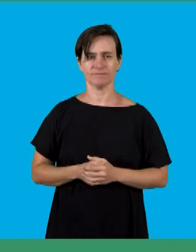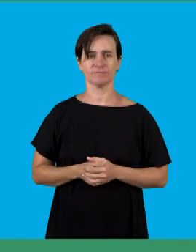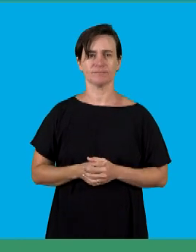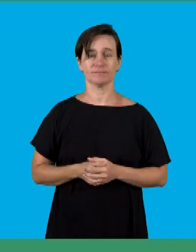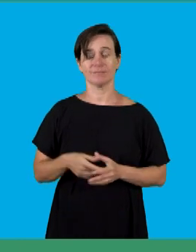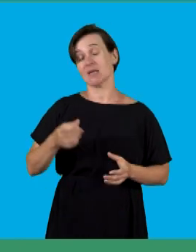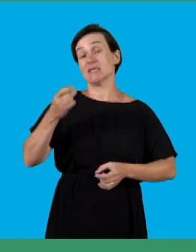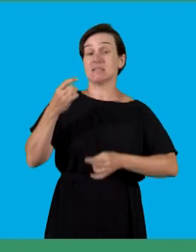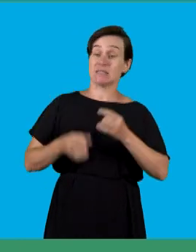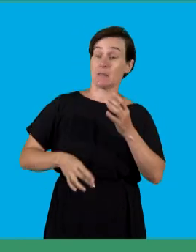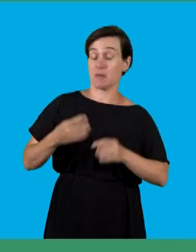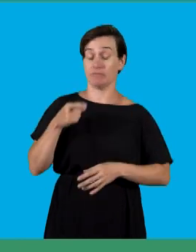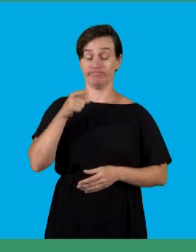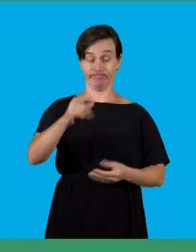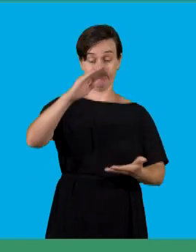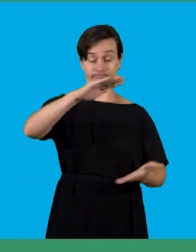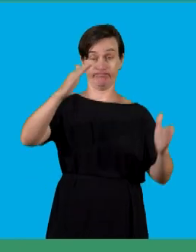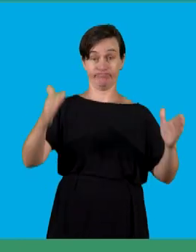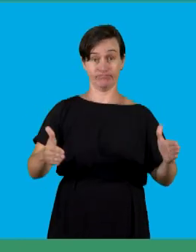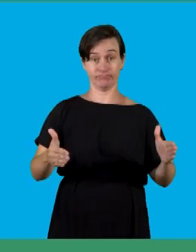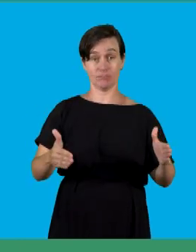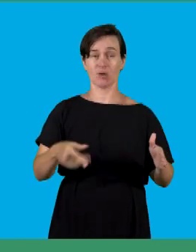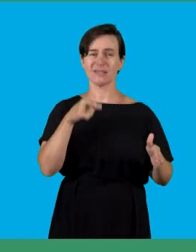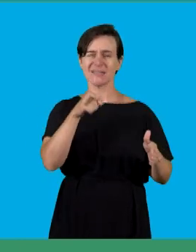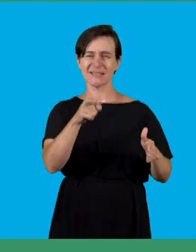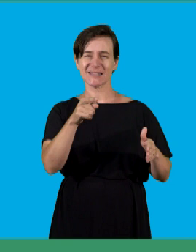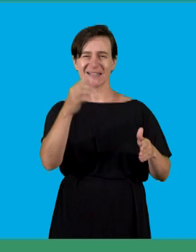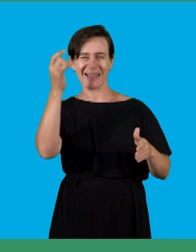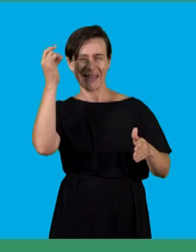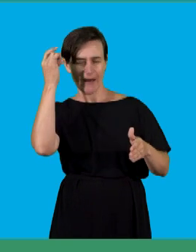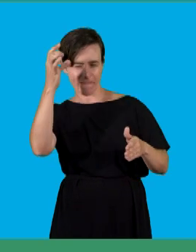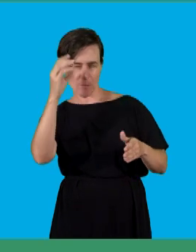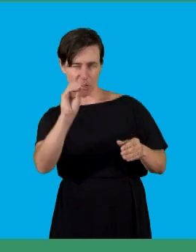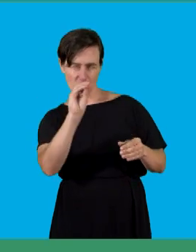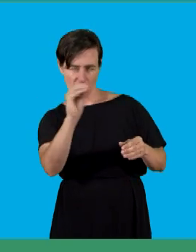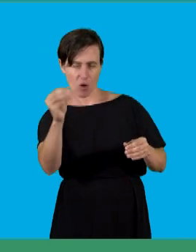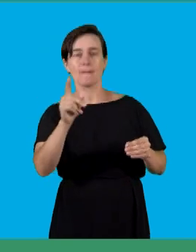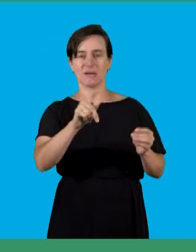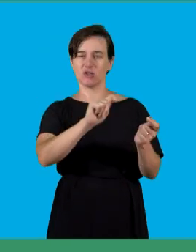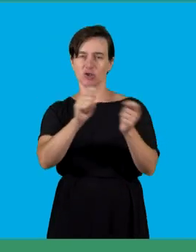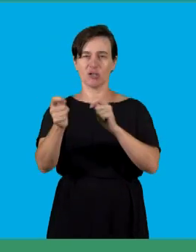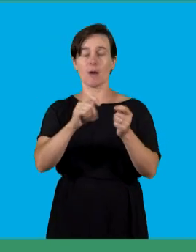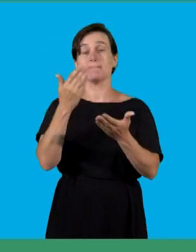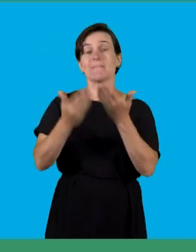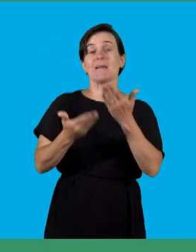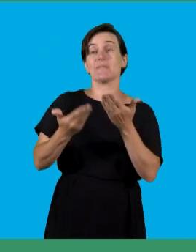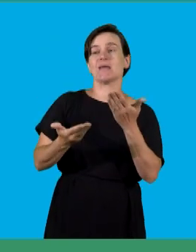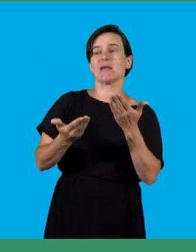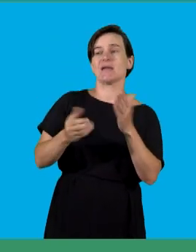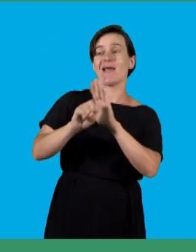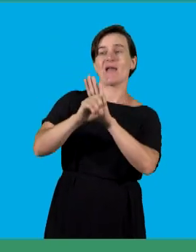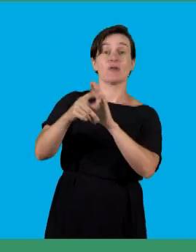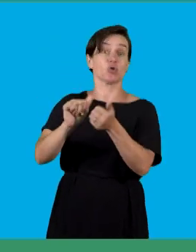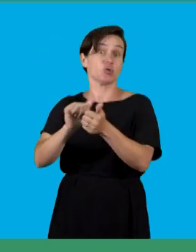It says there that some details of this packaging change to advertise an important sporting event. So